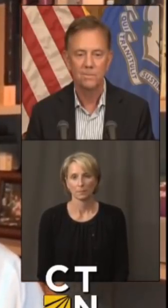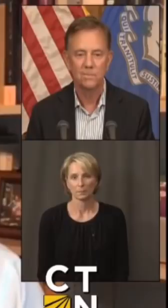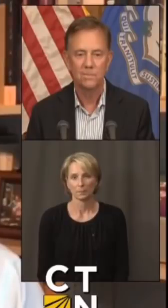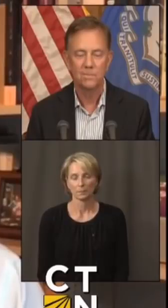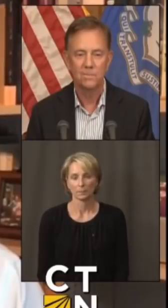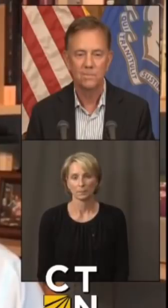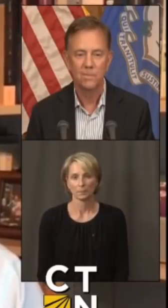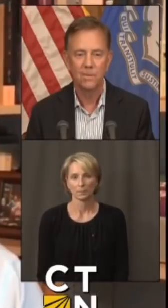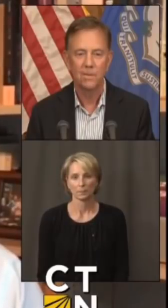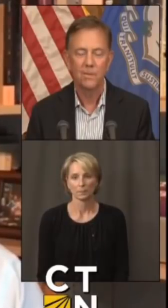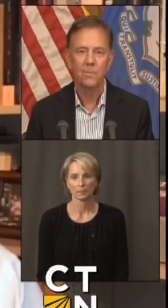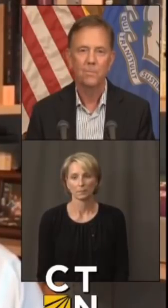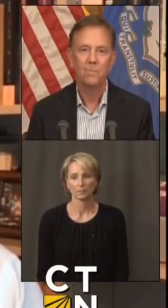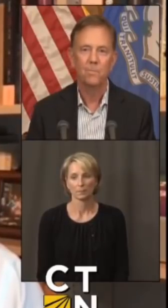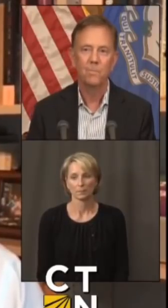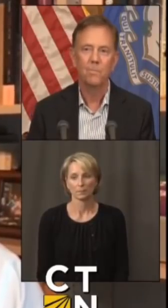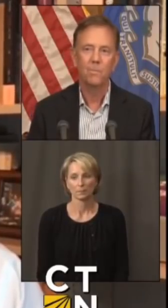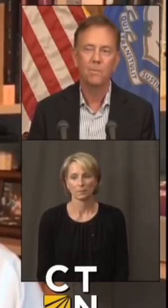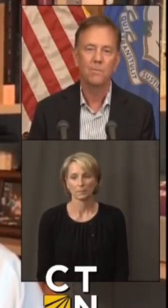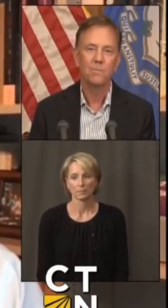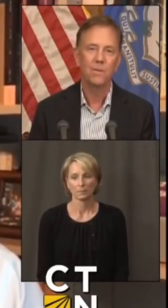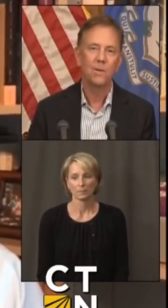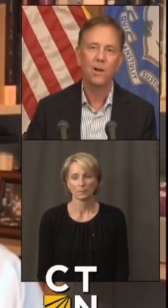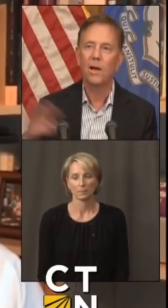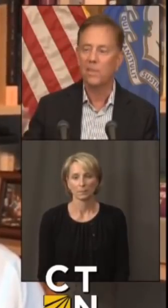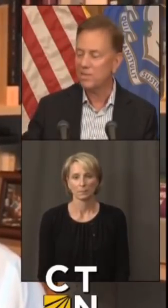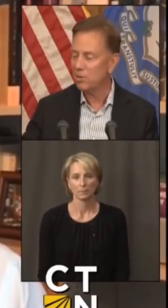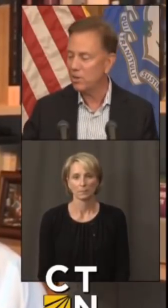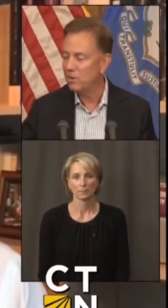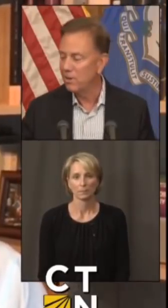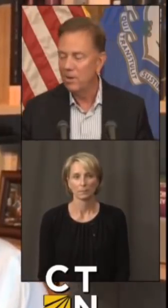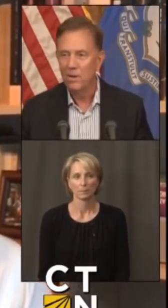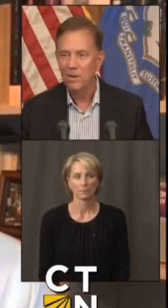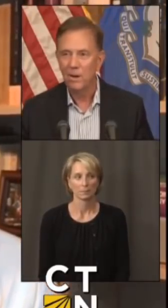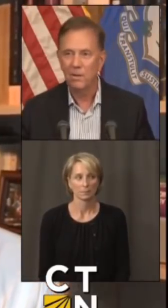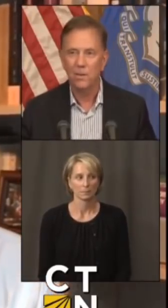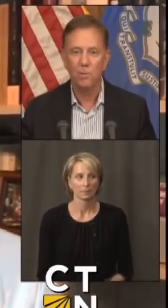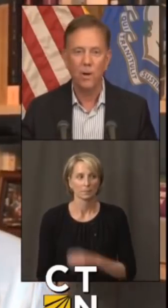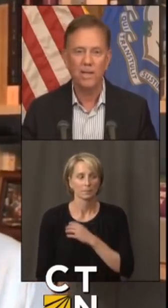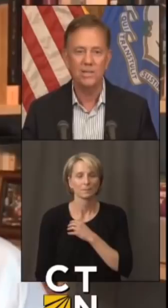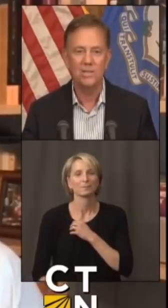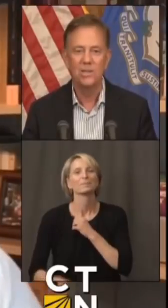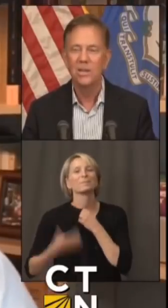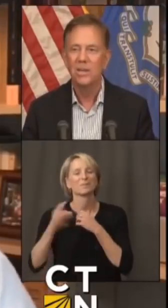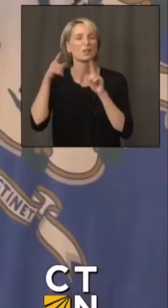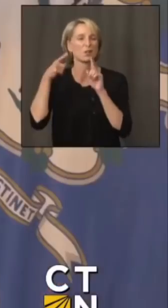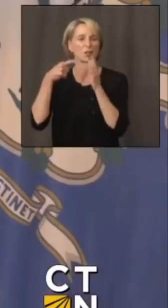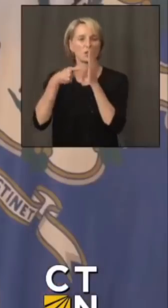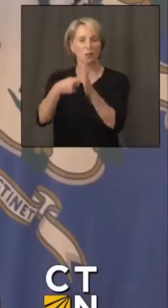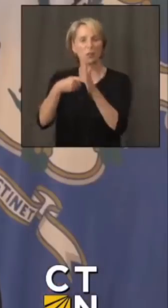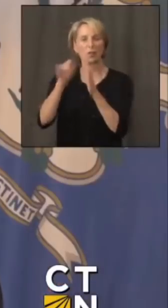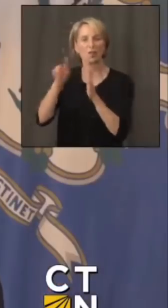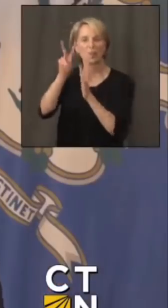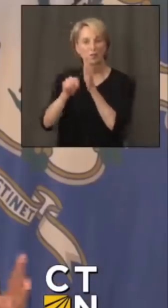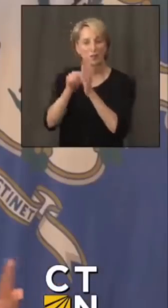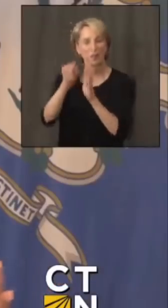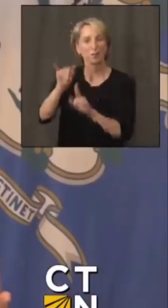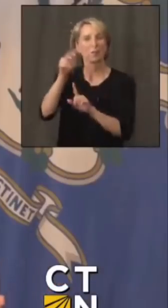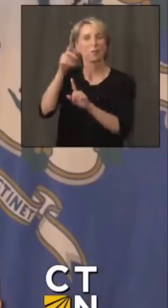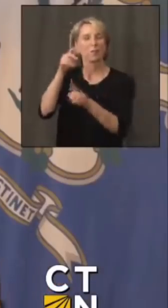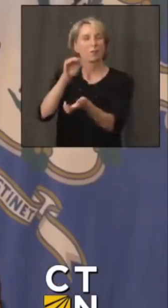Estou apoiando o governador e sua equipe de saúde pública. All right, that's good. The point is, Dr. Coe, who's the